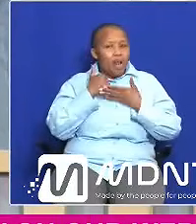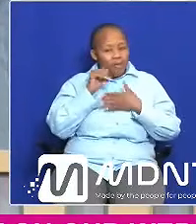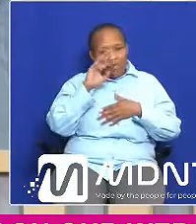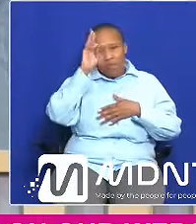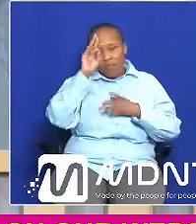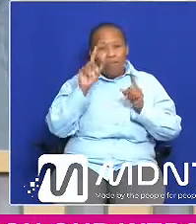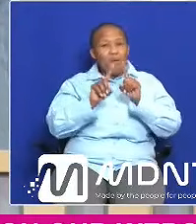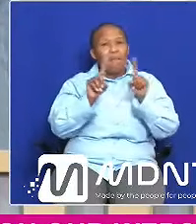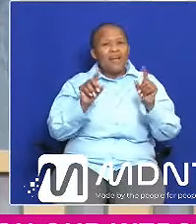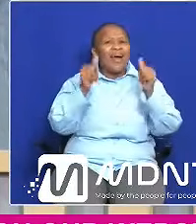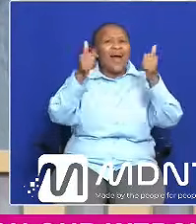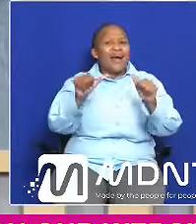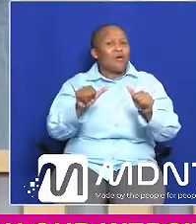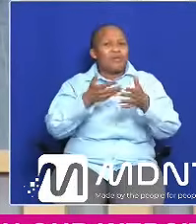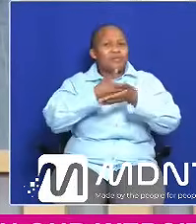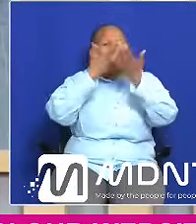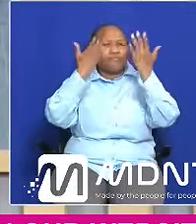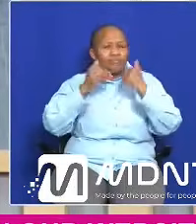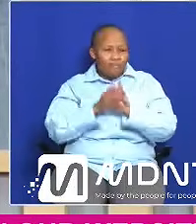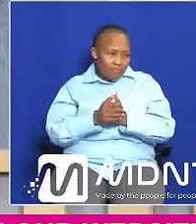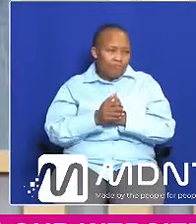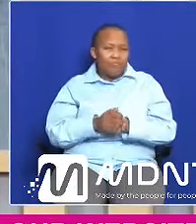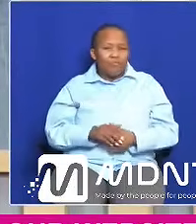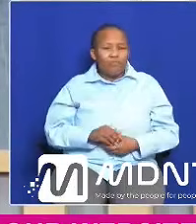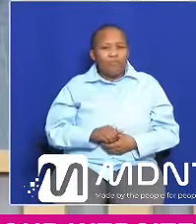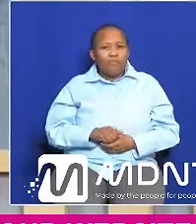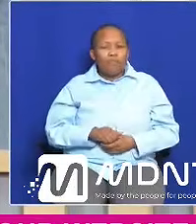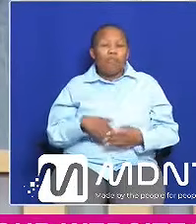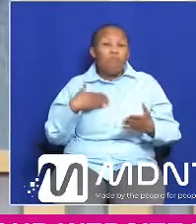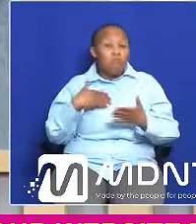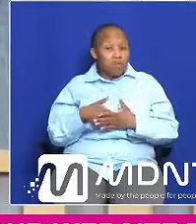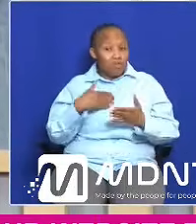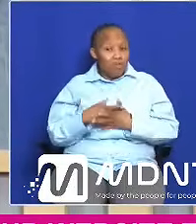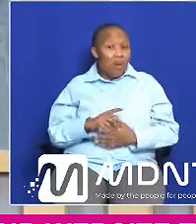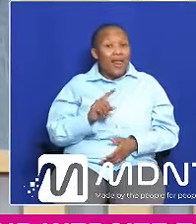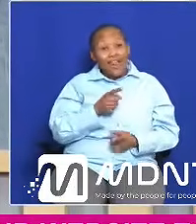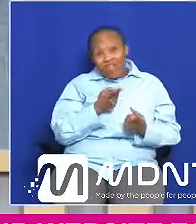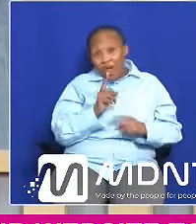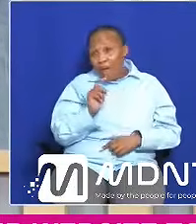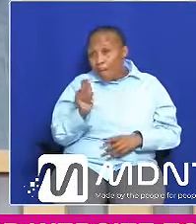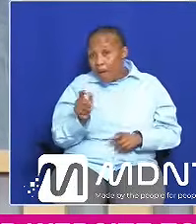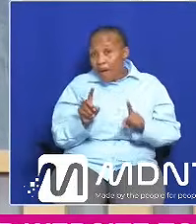Also, they could potentially have made that payment and you still don't know who this company is?